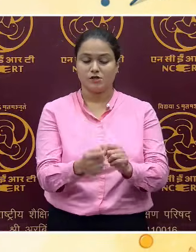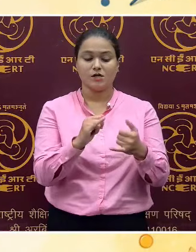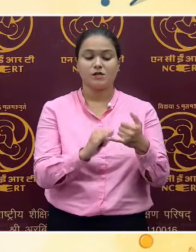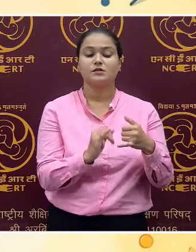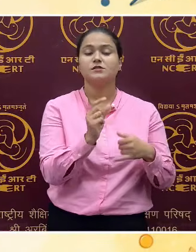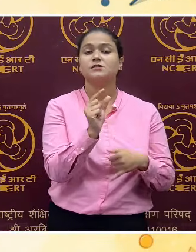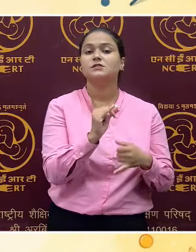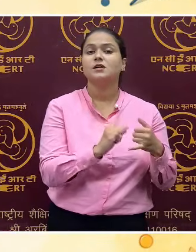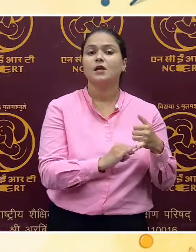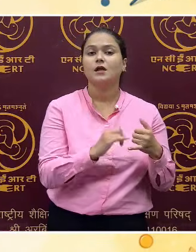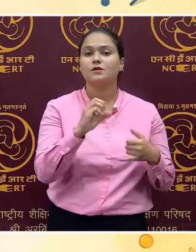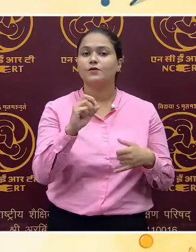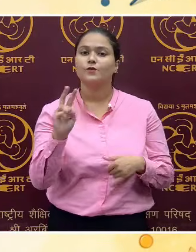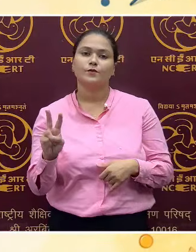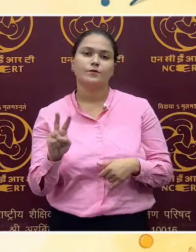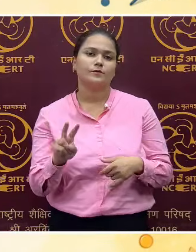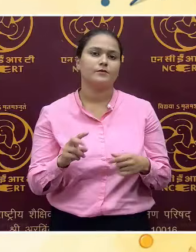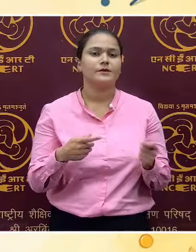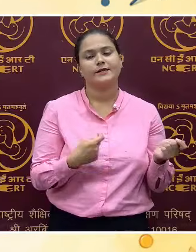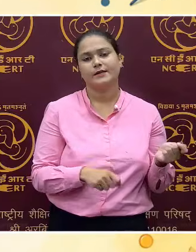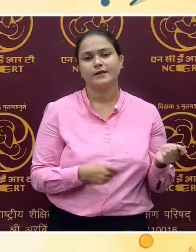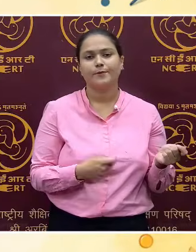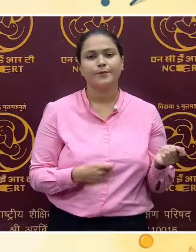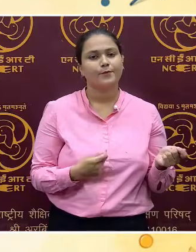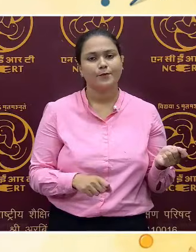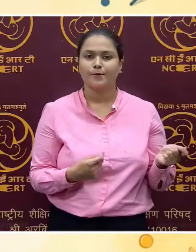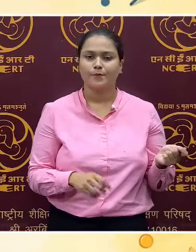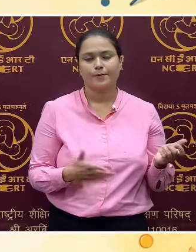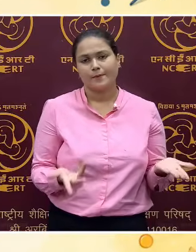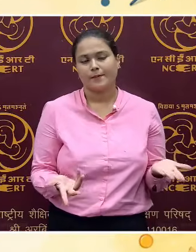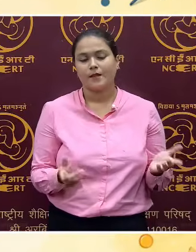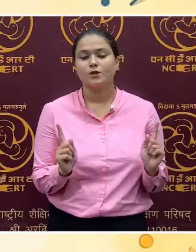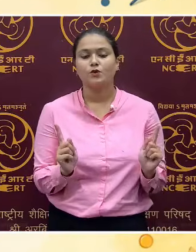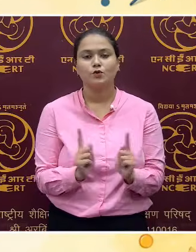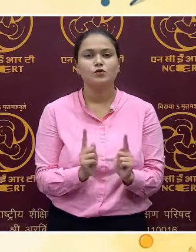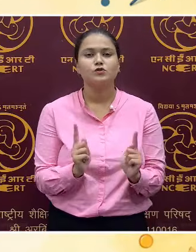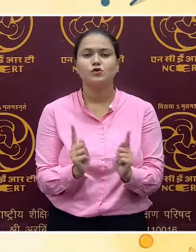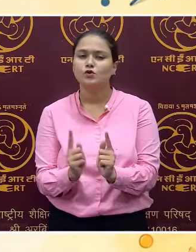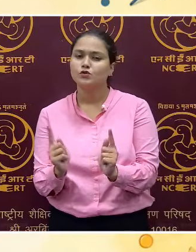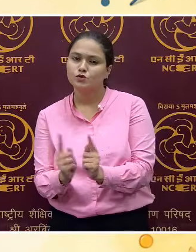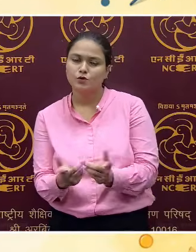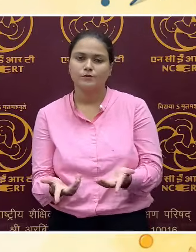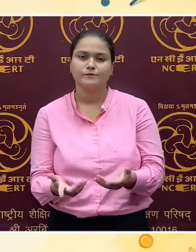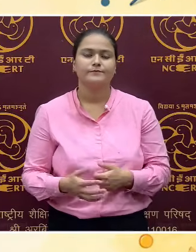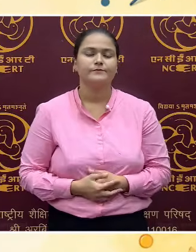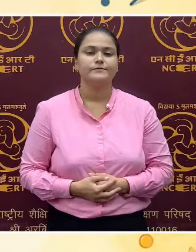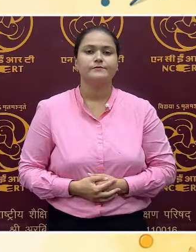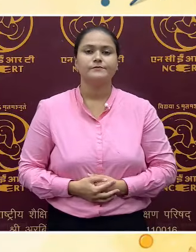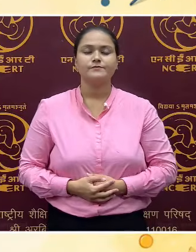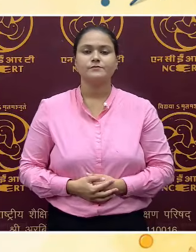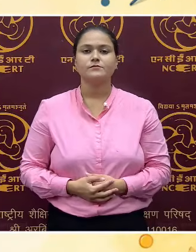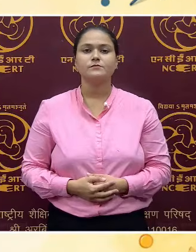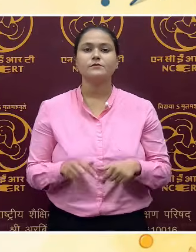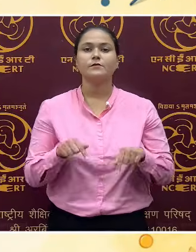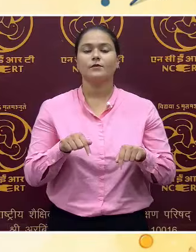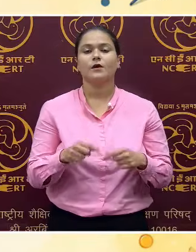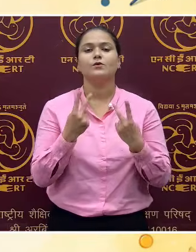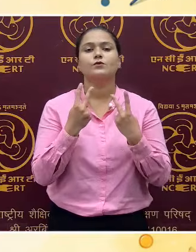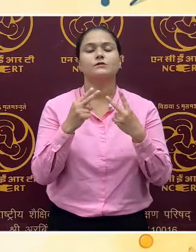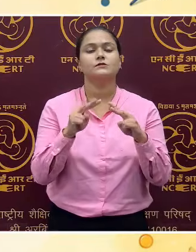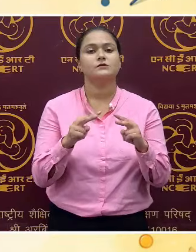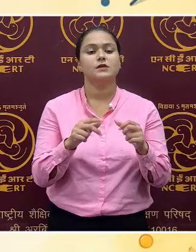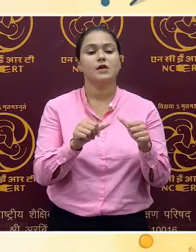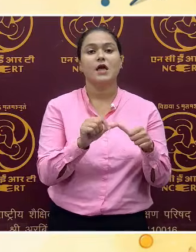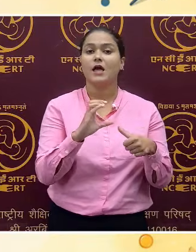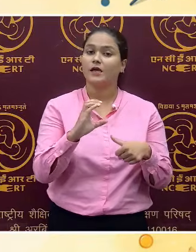of cases. So, it will just be the guitar was being played. So, that is passive voice sentence. So, now you will see active